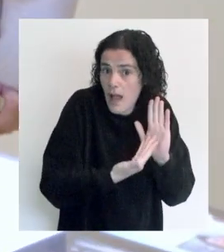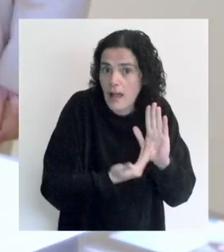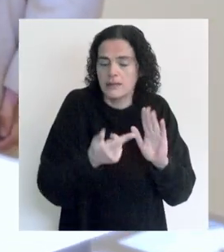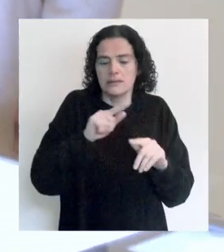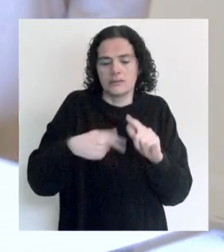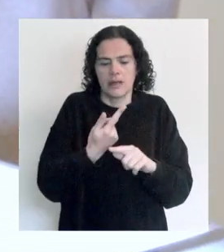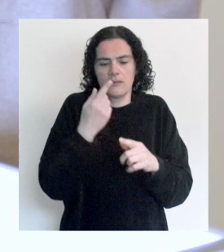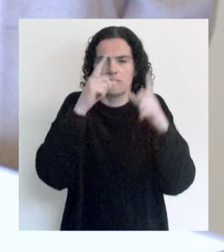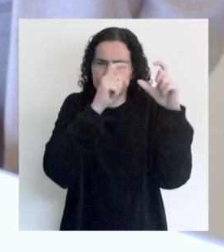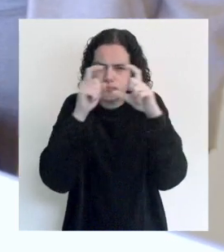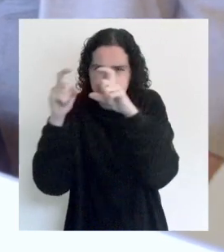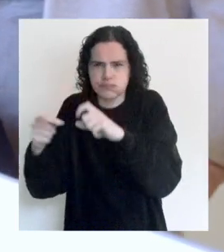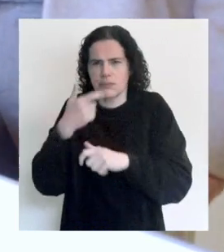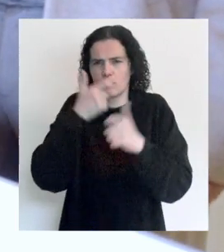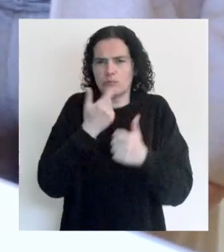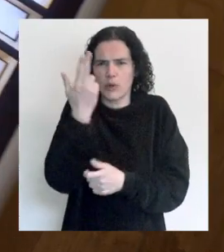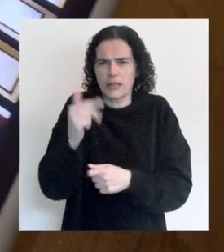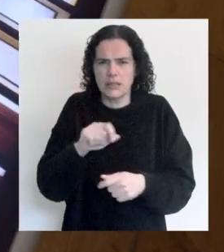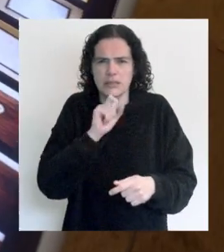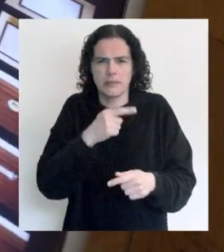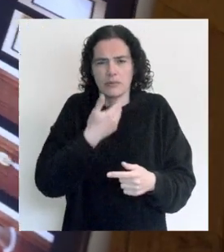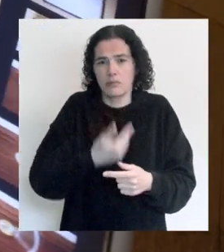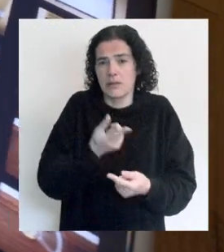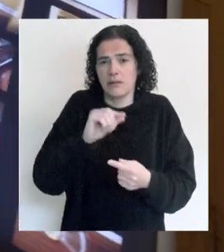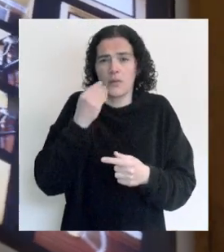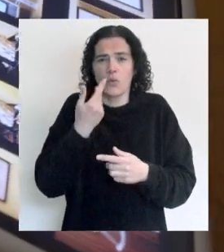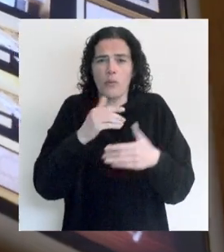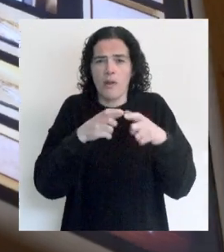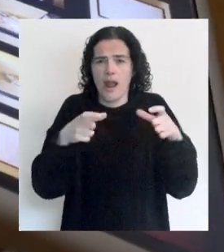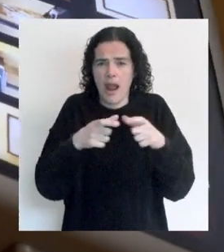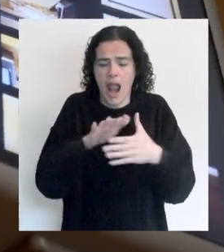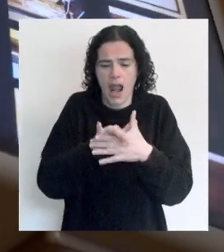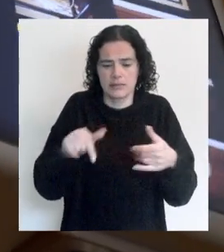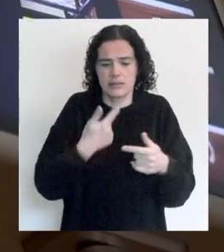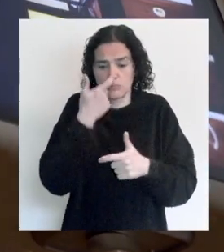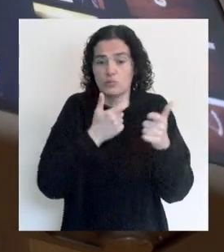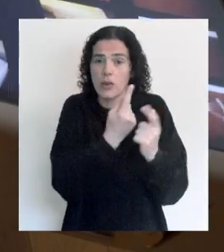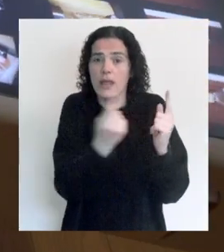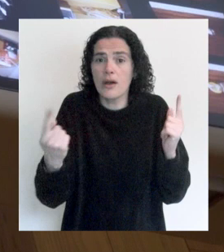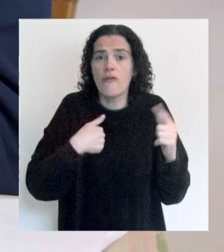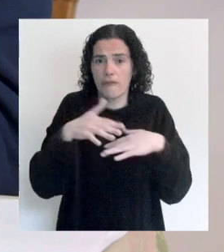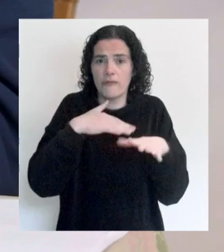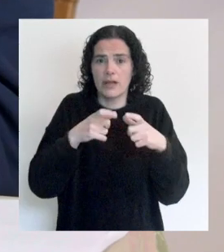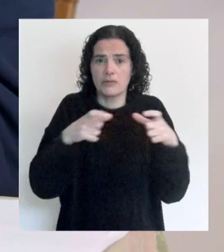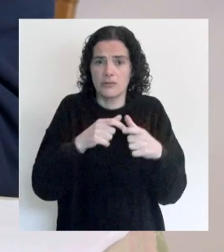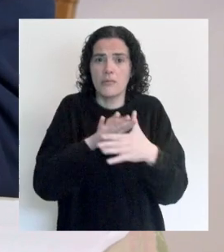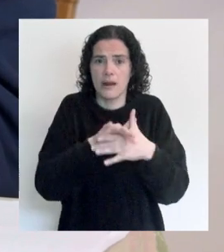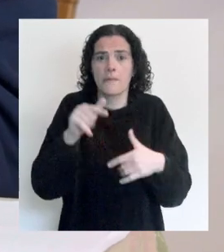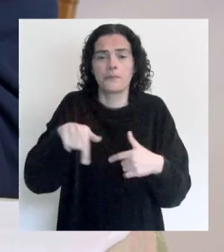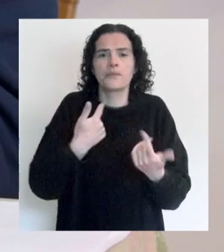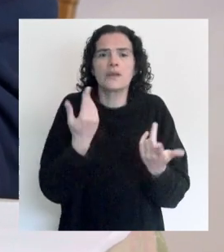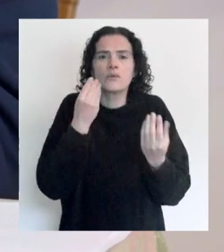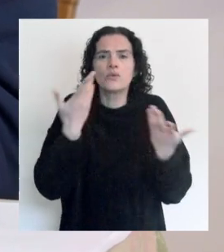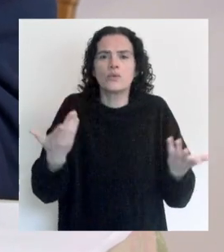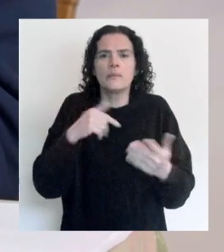documentation, a sort of whole series of photographs by the artist Pierre Le Guillaume, and also the postcard set, because every artist made a postcard. So also what